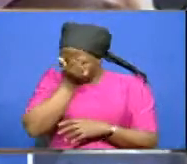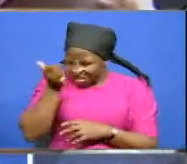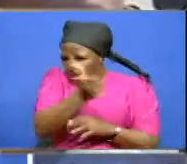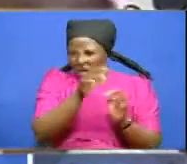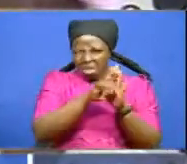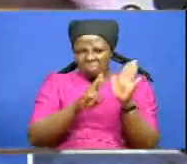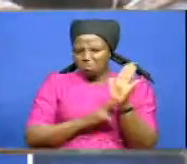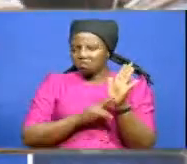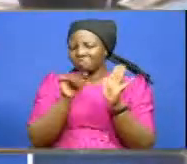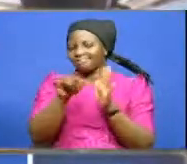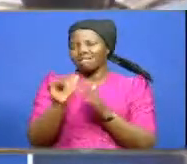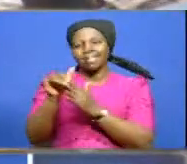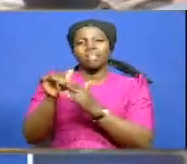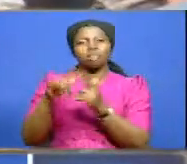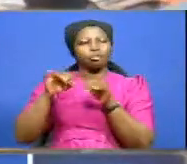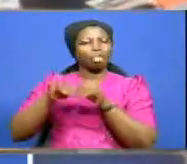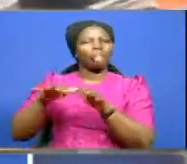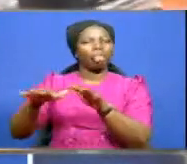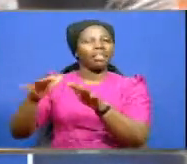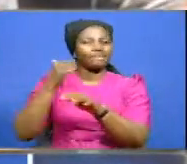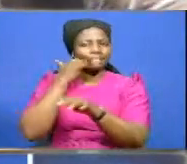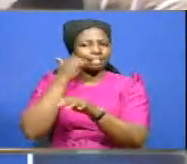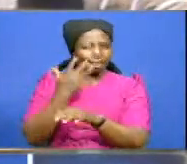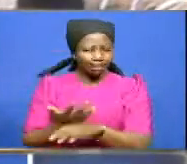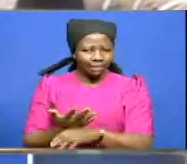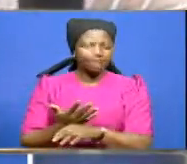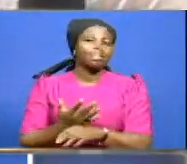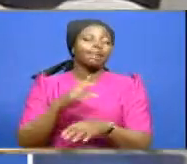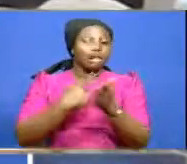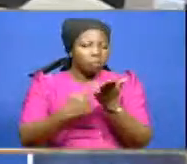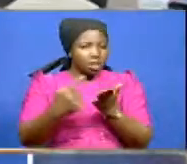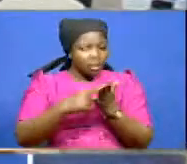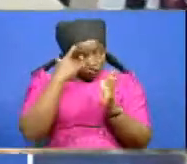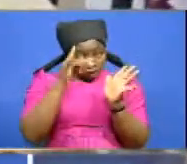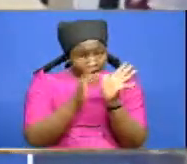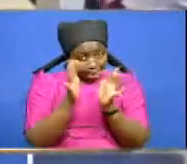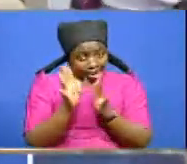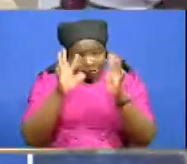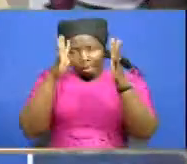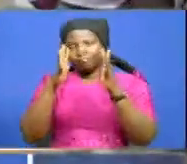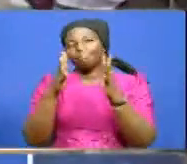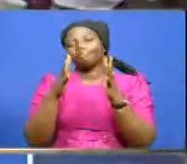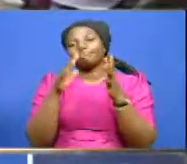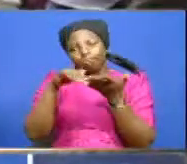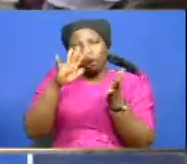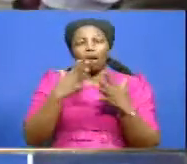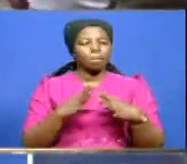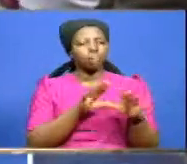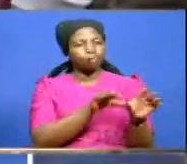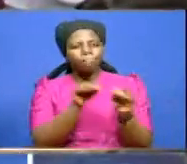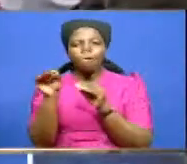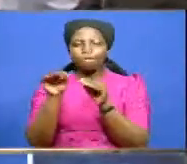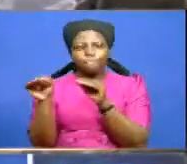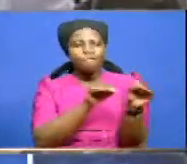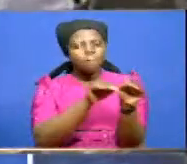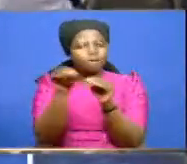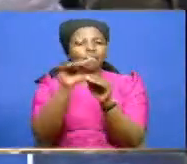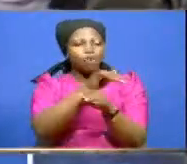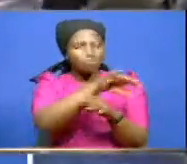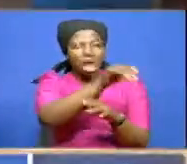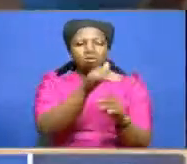ndio wanachangia. Being the week for Christmas celebrations, however, more passenger movements from the city to various parts of the country